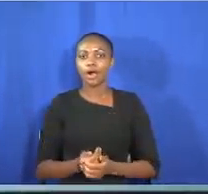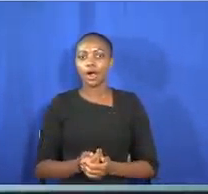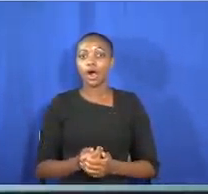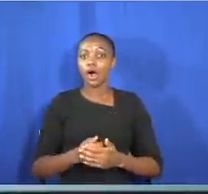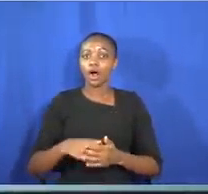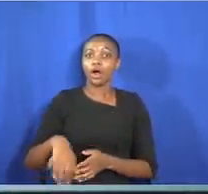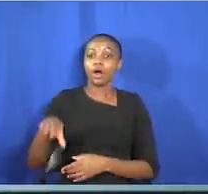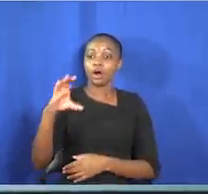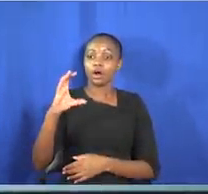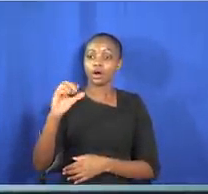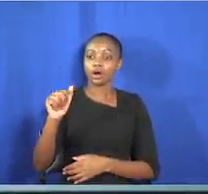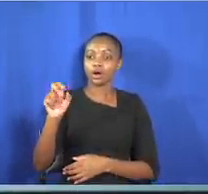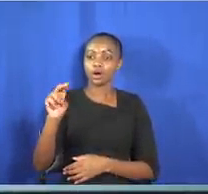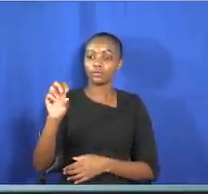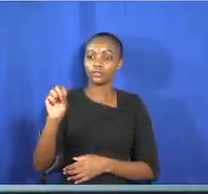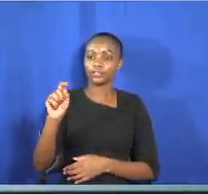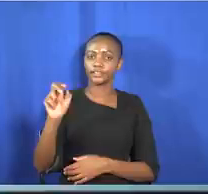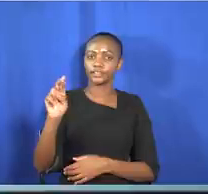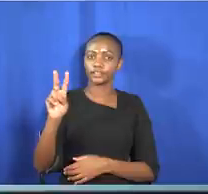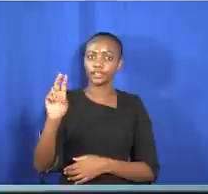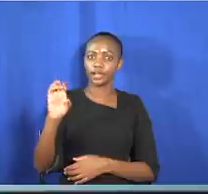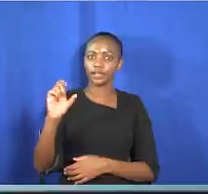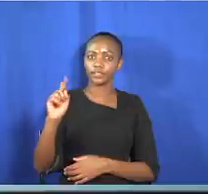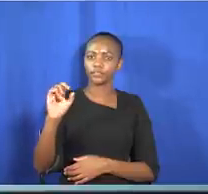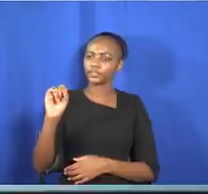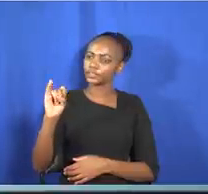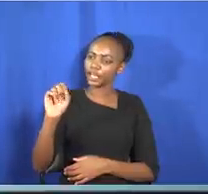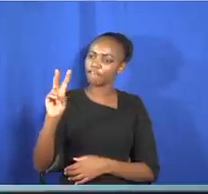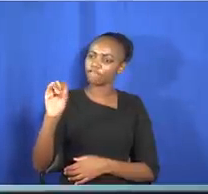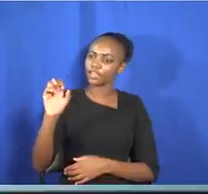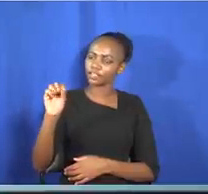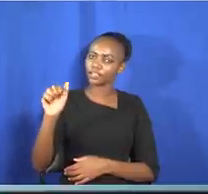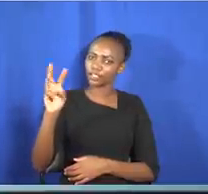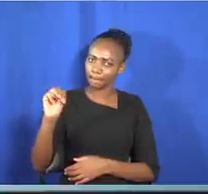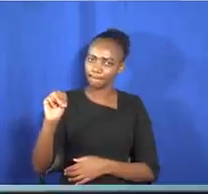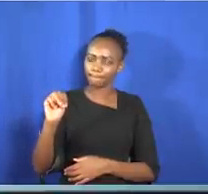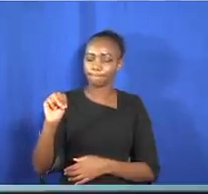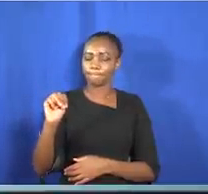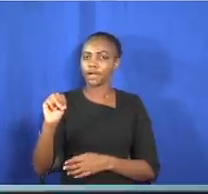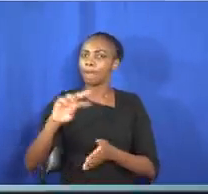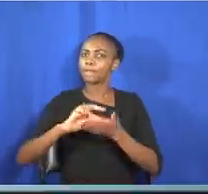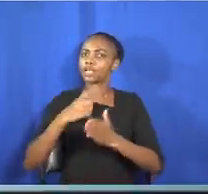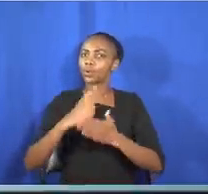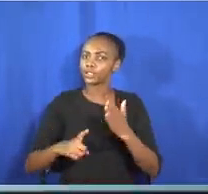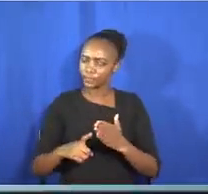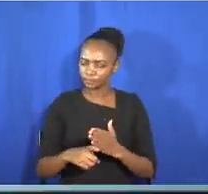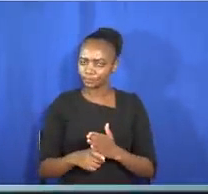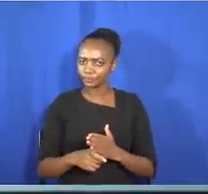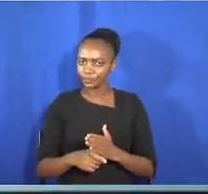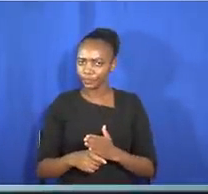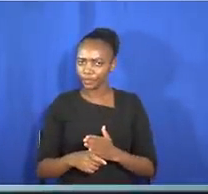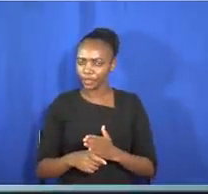theories like constructivism theory, that learners are able to construct knowledge in a community of